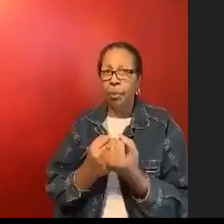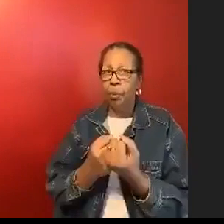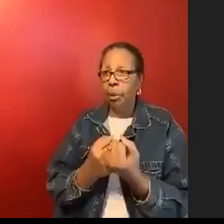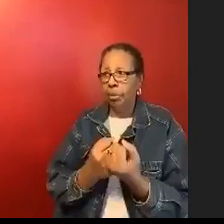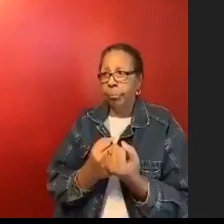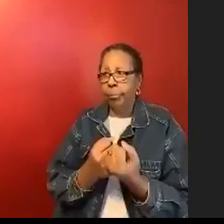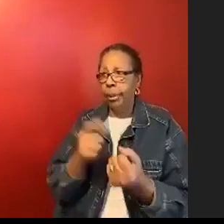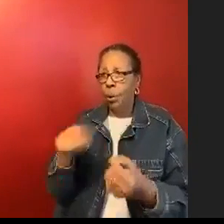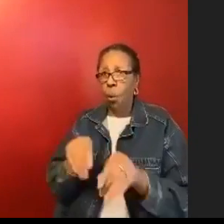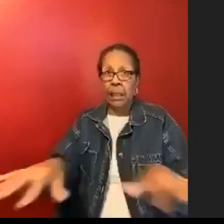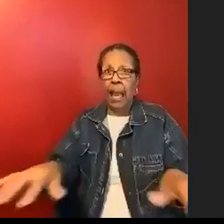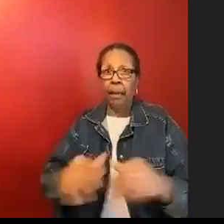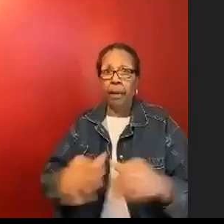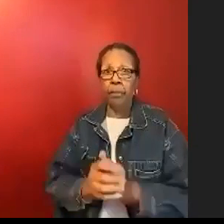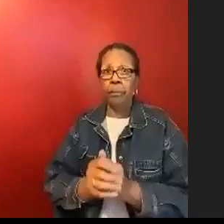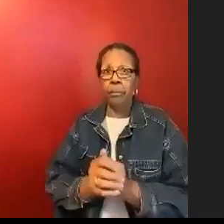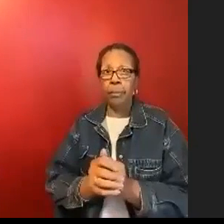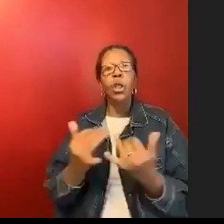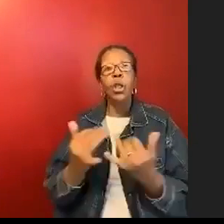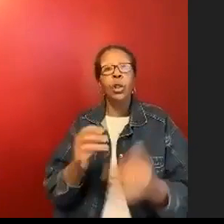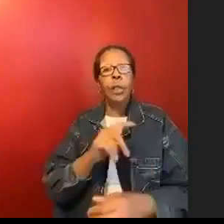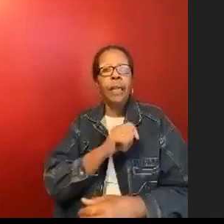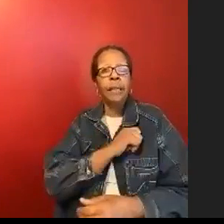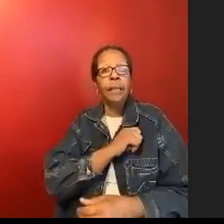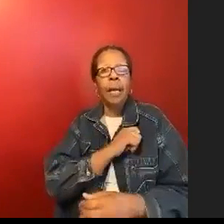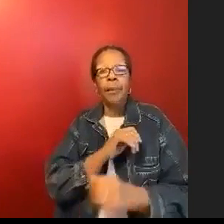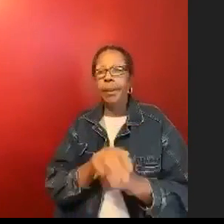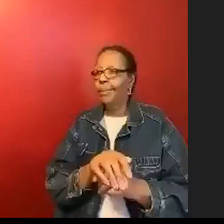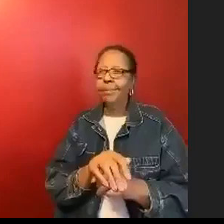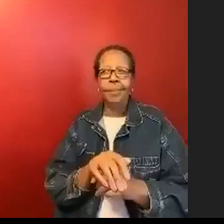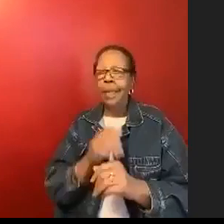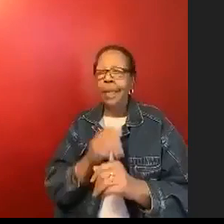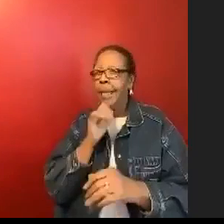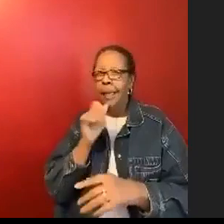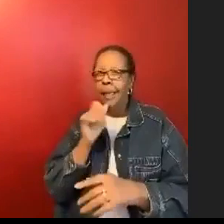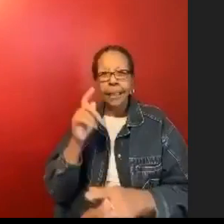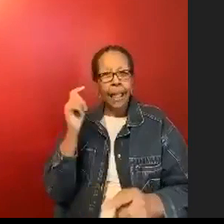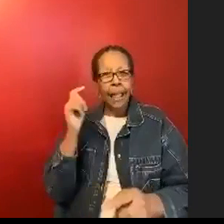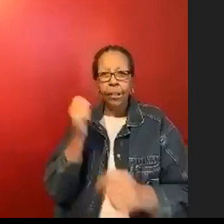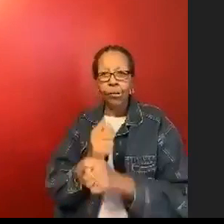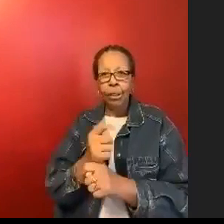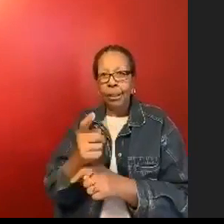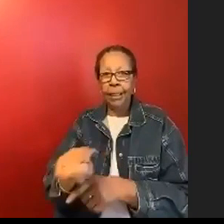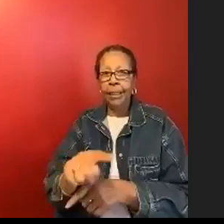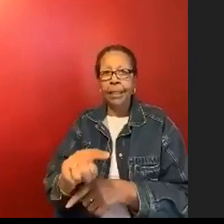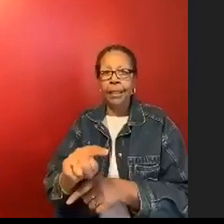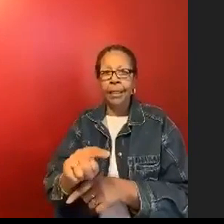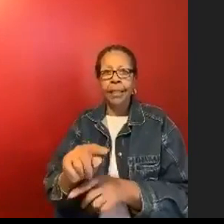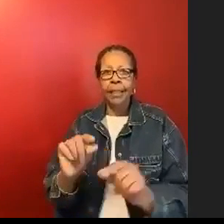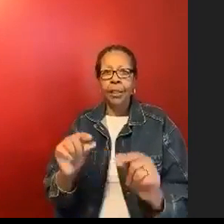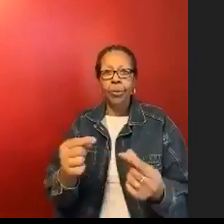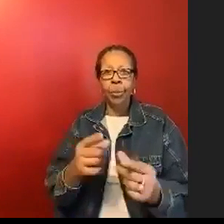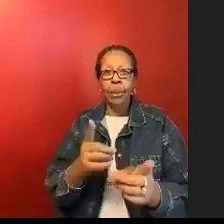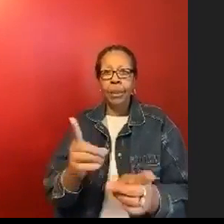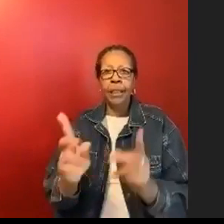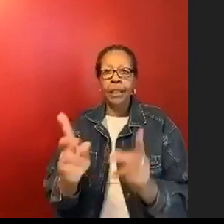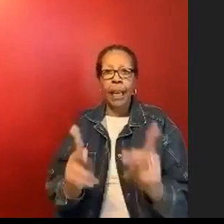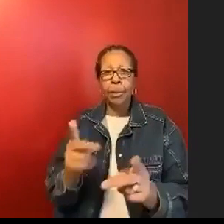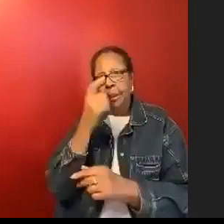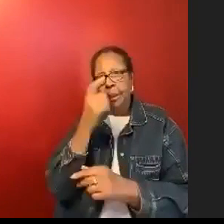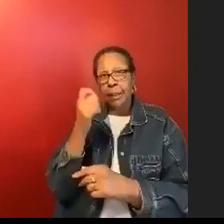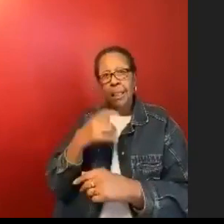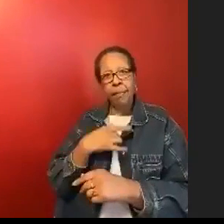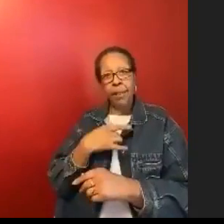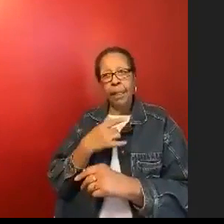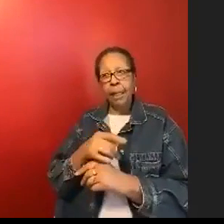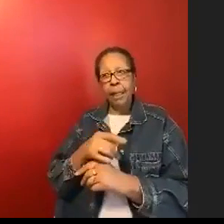is very discouraged. And he's not trusting this group of people because he feels as if he's been duped.